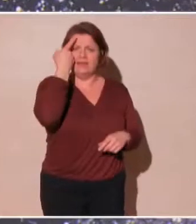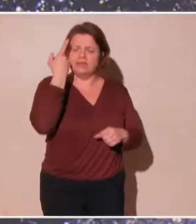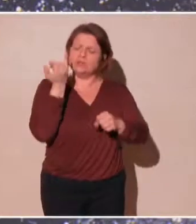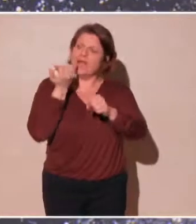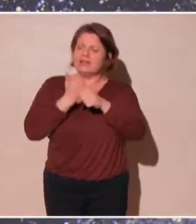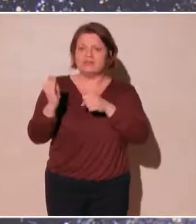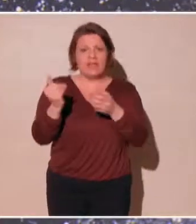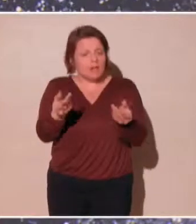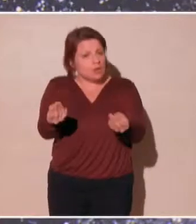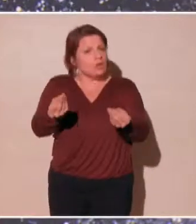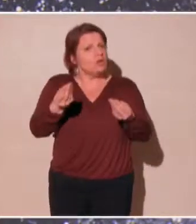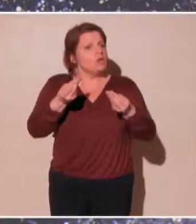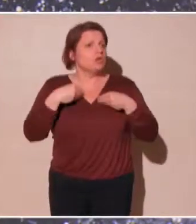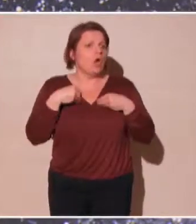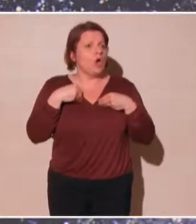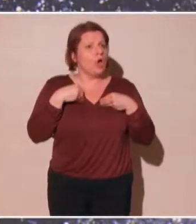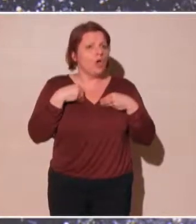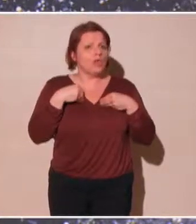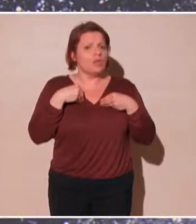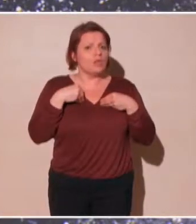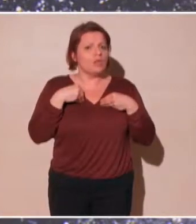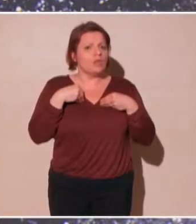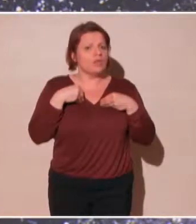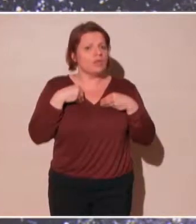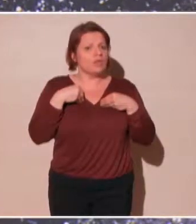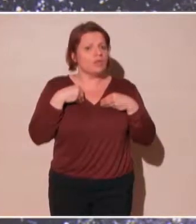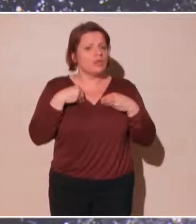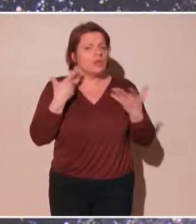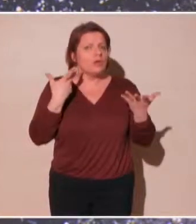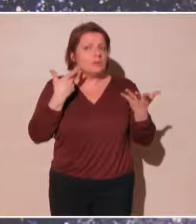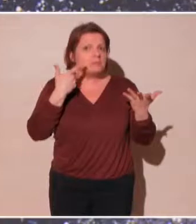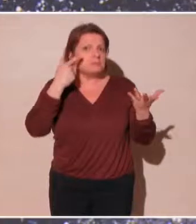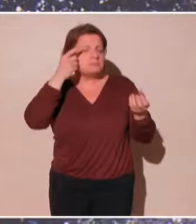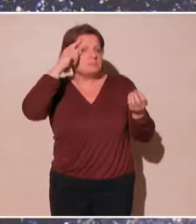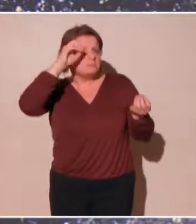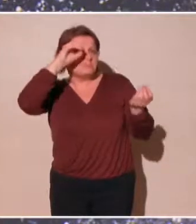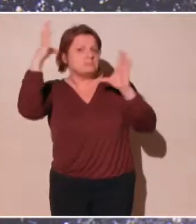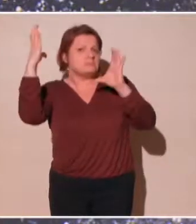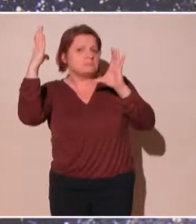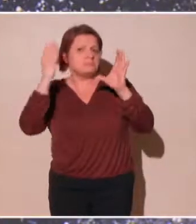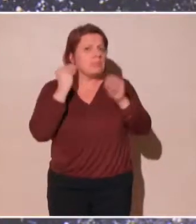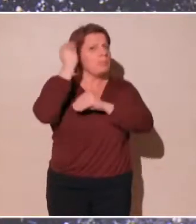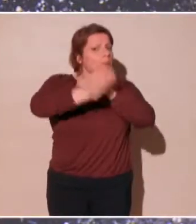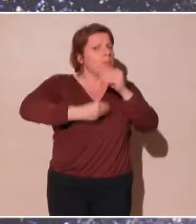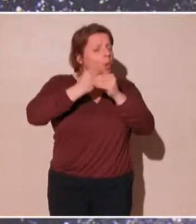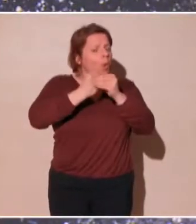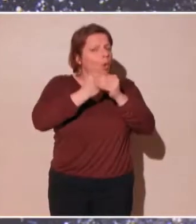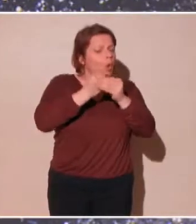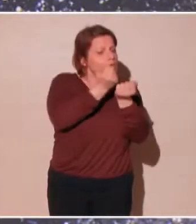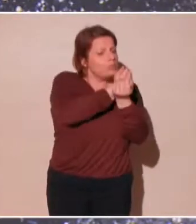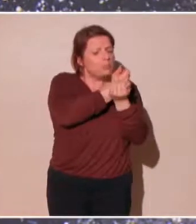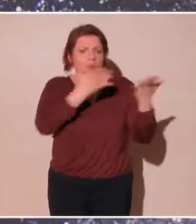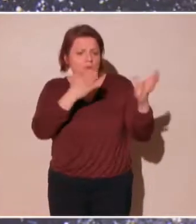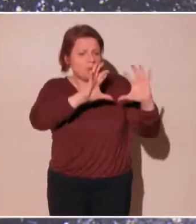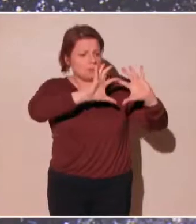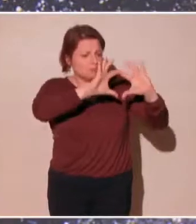scientists, well, artificial intelligence brings us back to the view that there are many